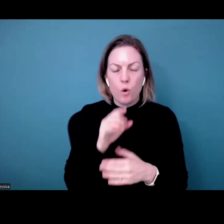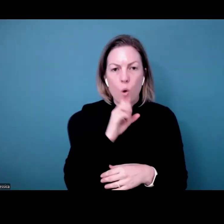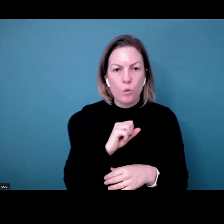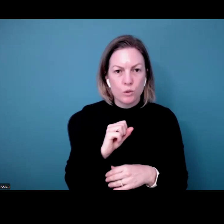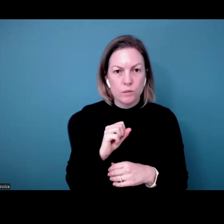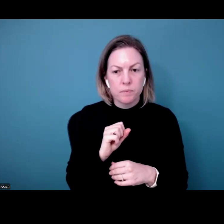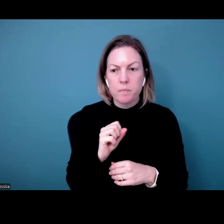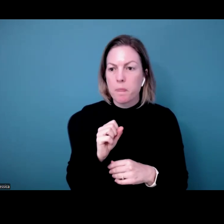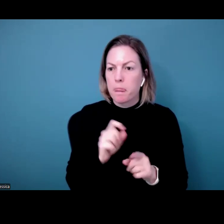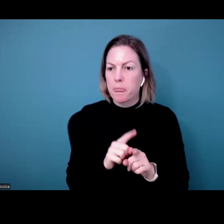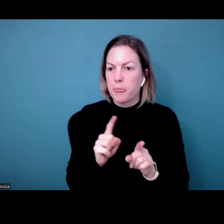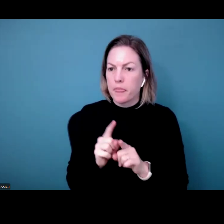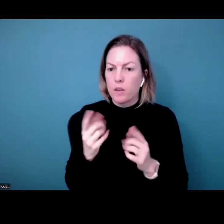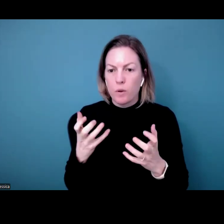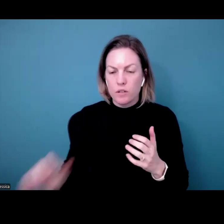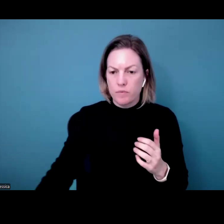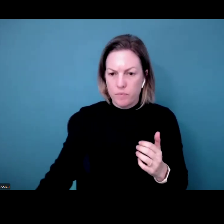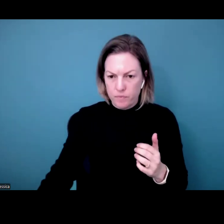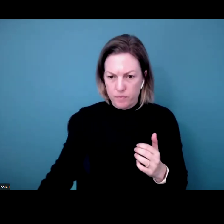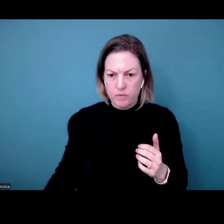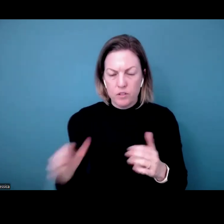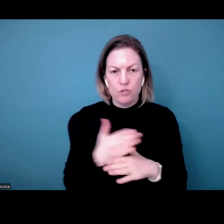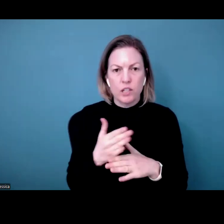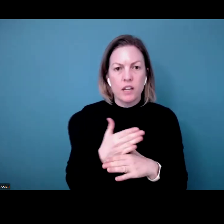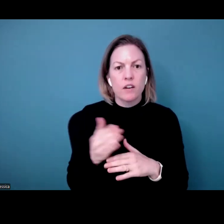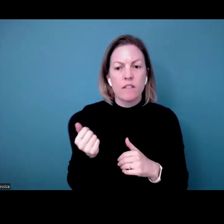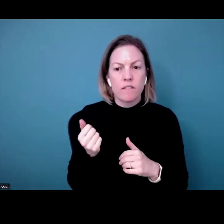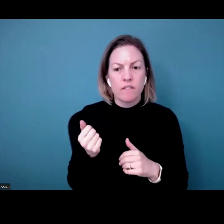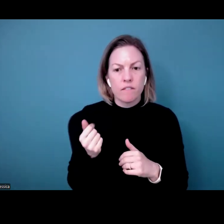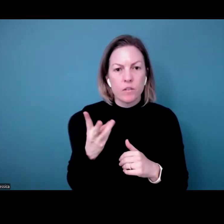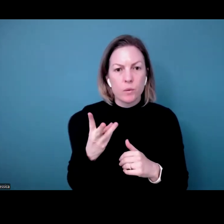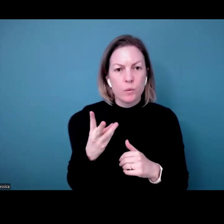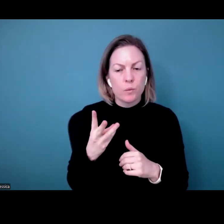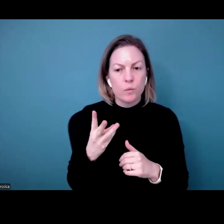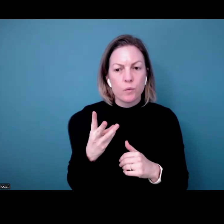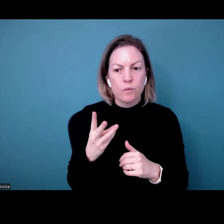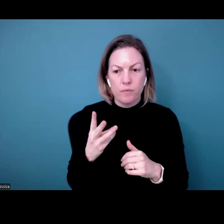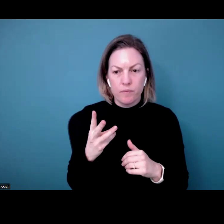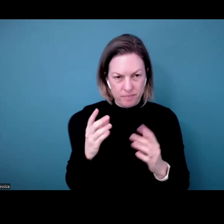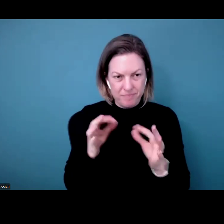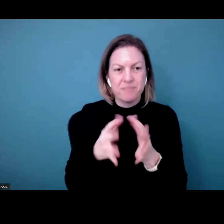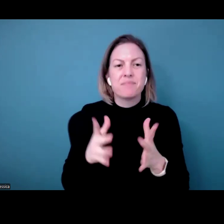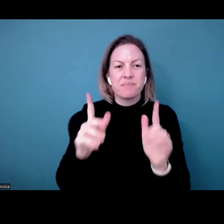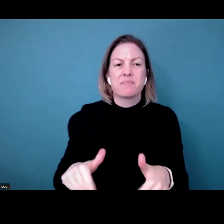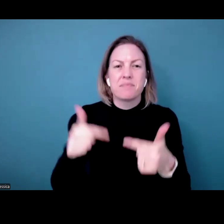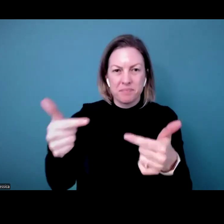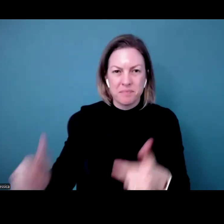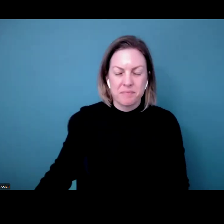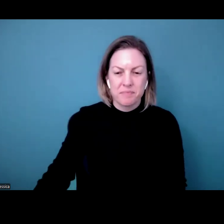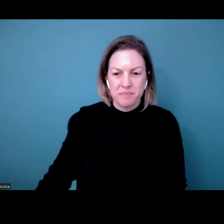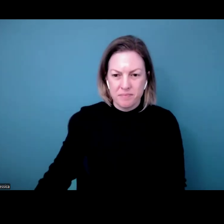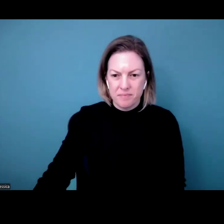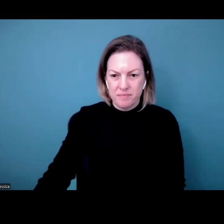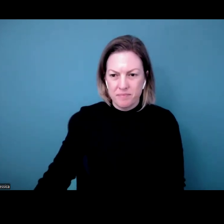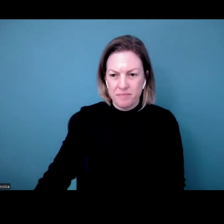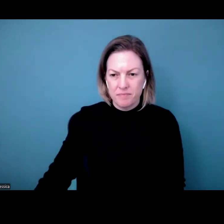I also wanted to share that let's see, this would have been the last day of September. So